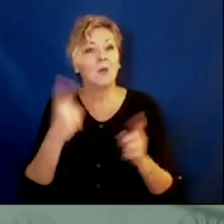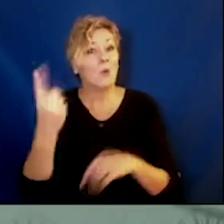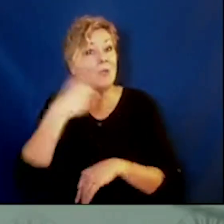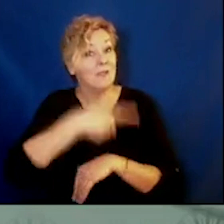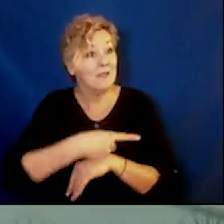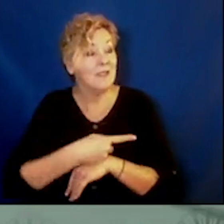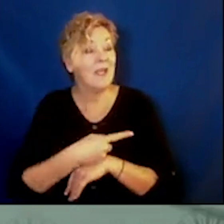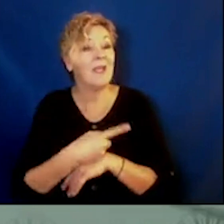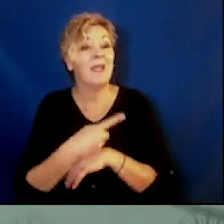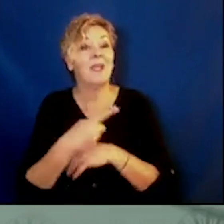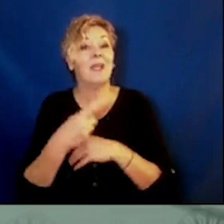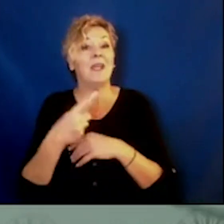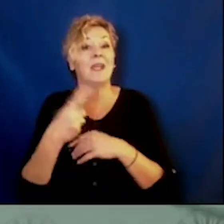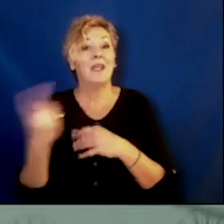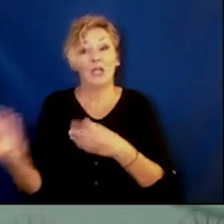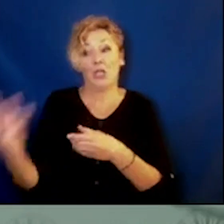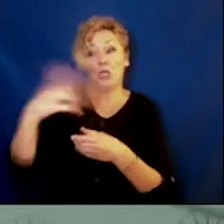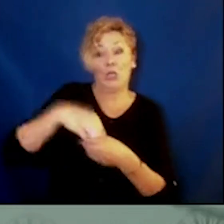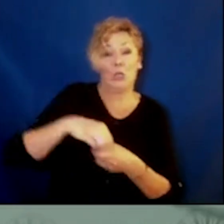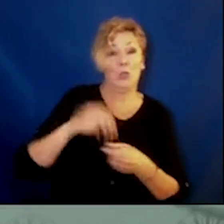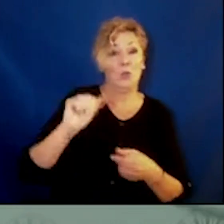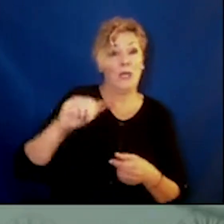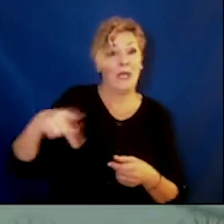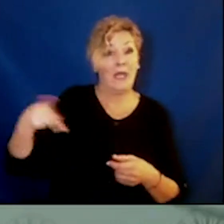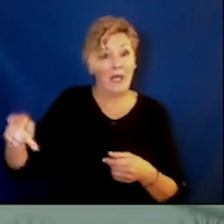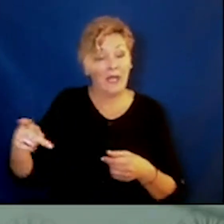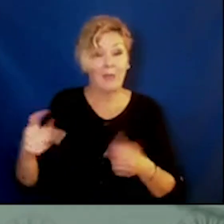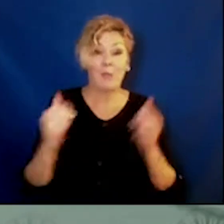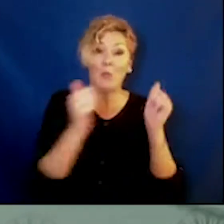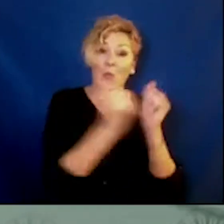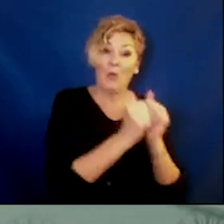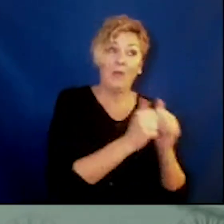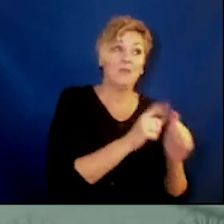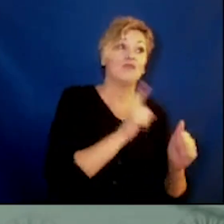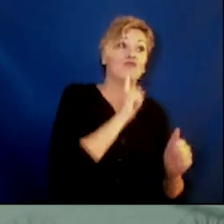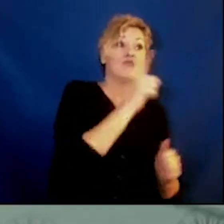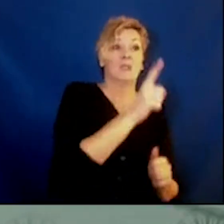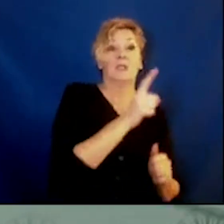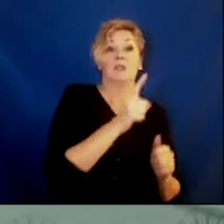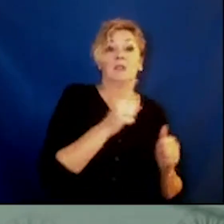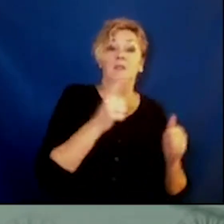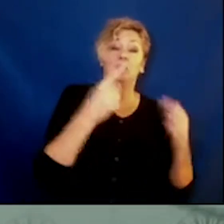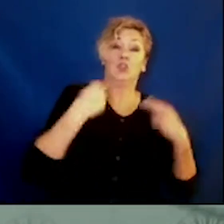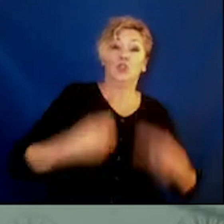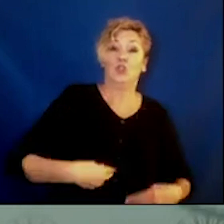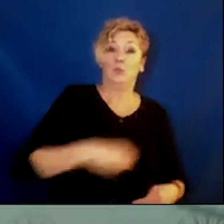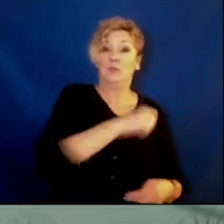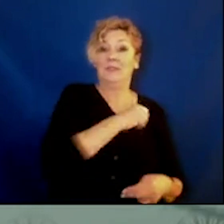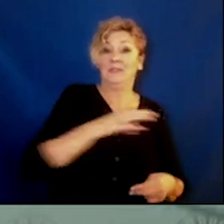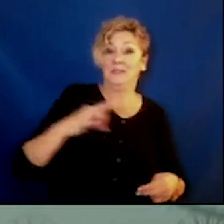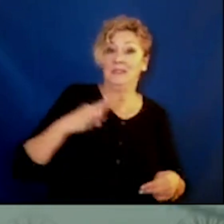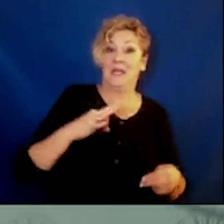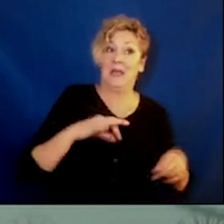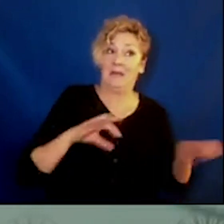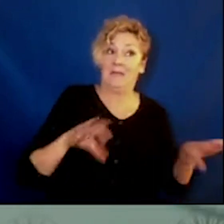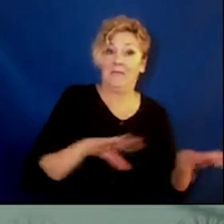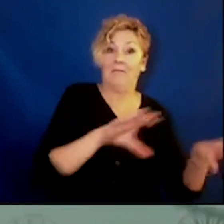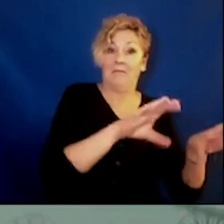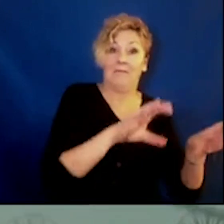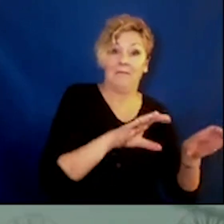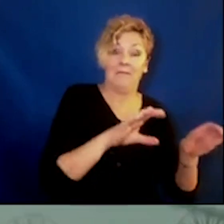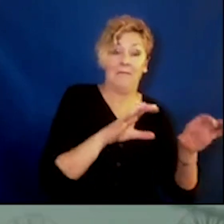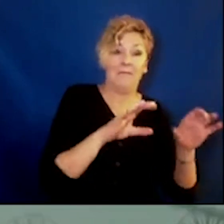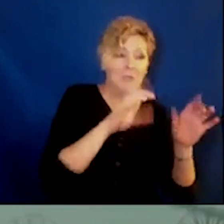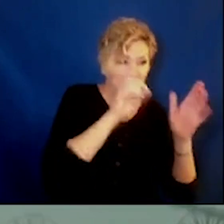app, mostly because of the type of information that's provided to individuals, it wasn't felt that at this point